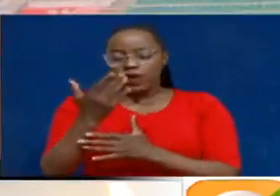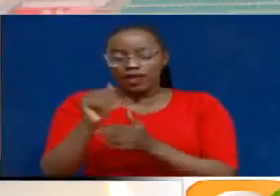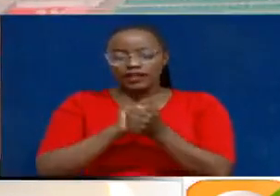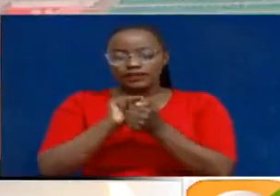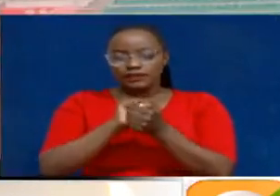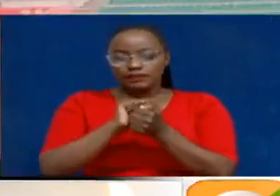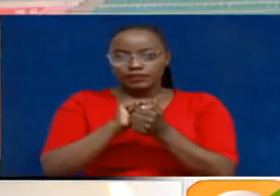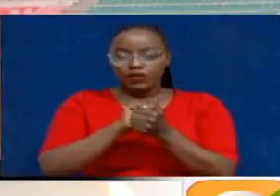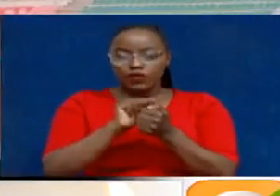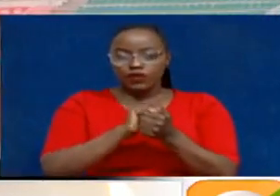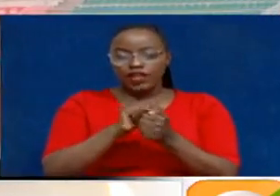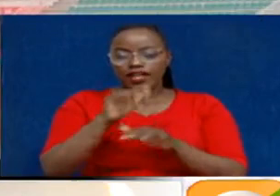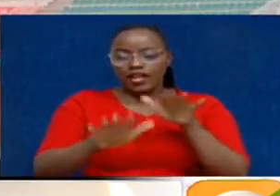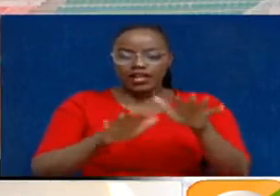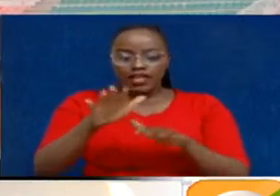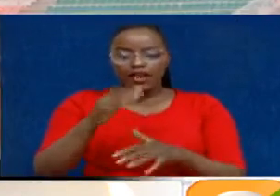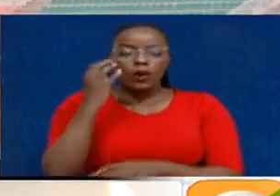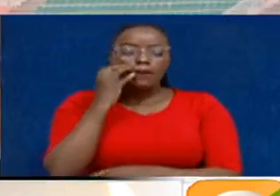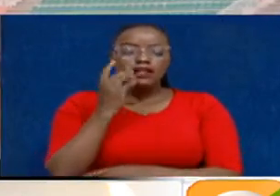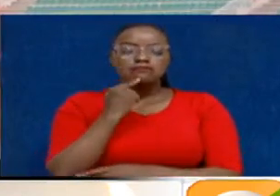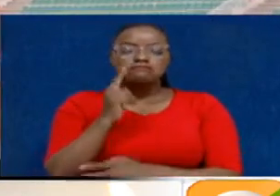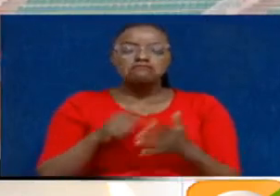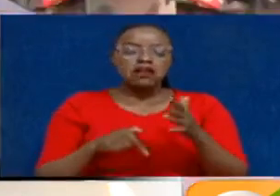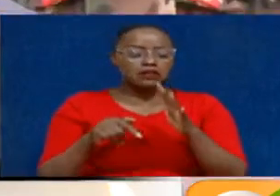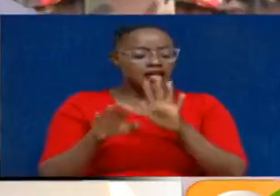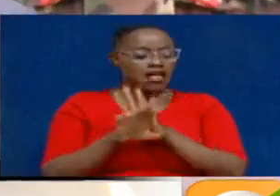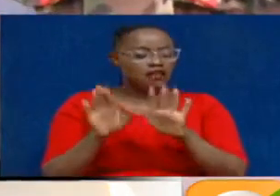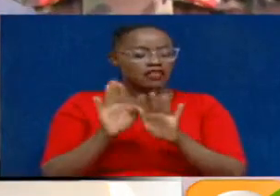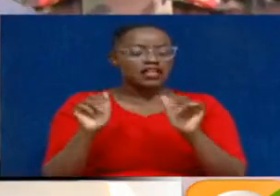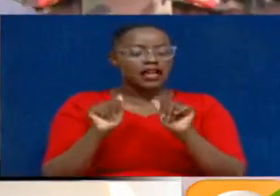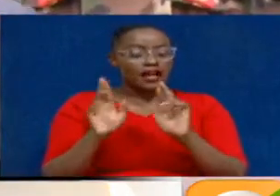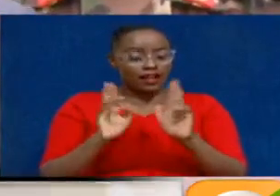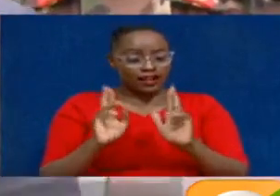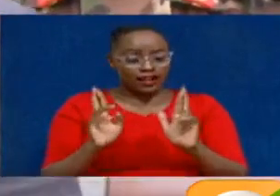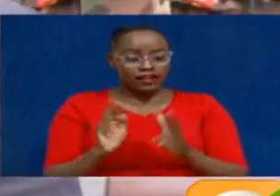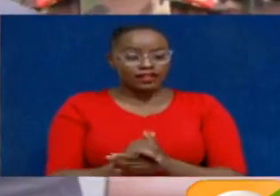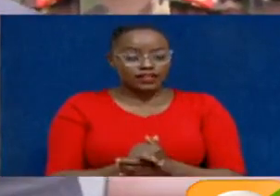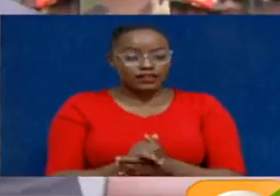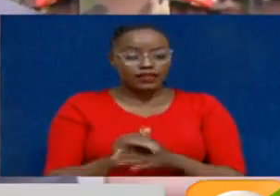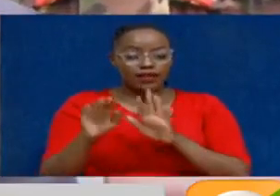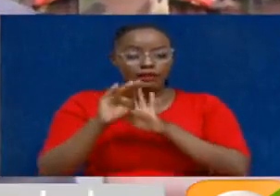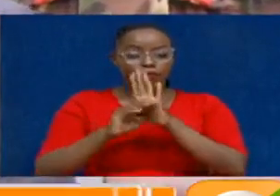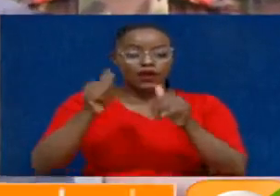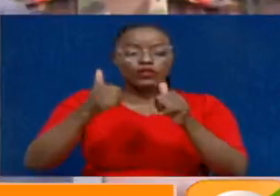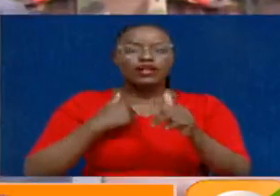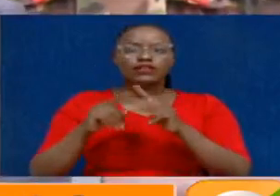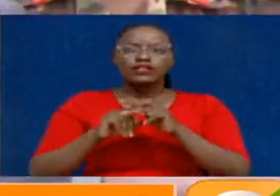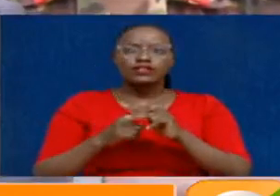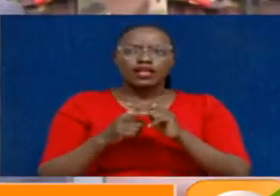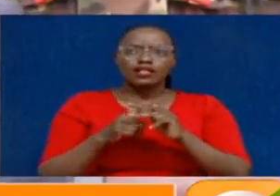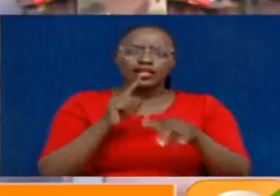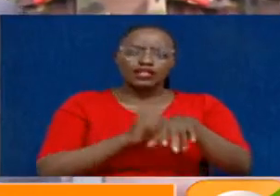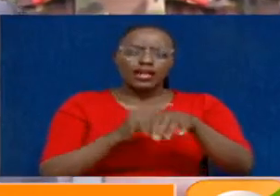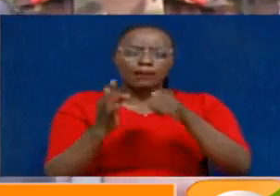Nyayo, Waziri wa Usalama Daktari Fred Matiang'i anasema kuwa mipango yote iko shwari. So the program here will commence